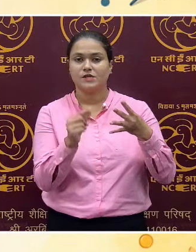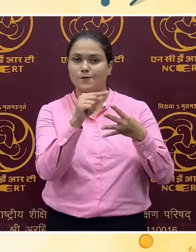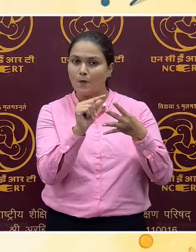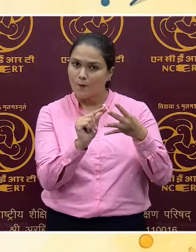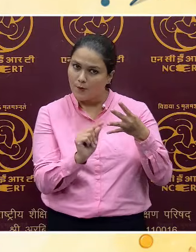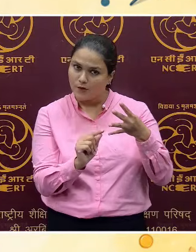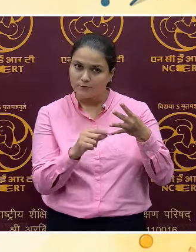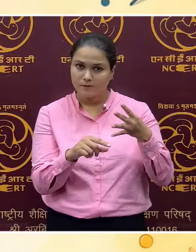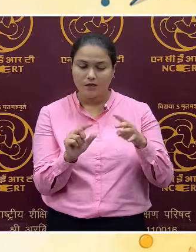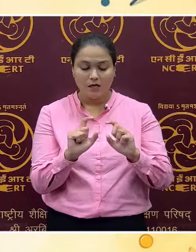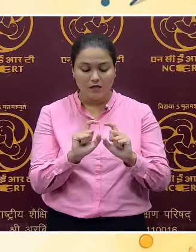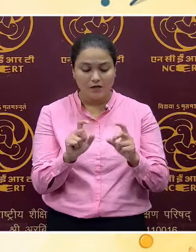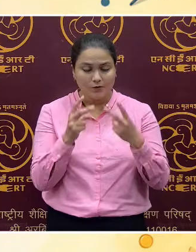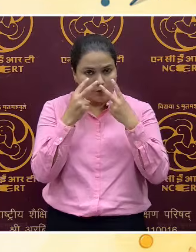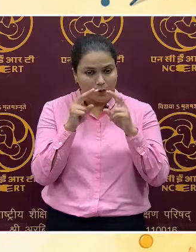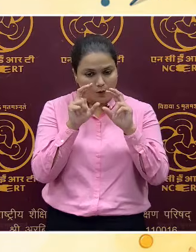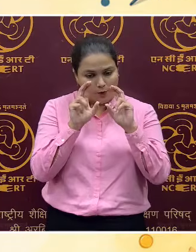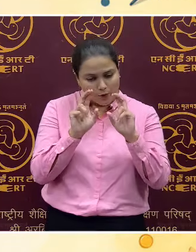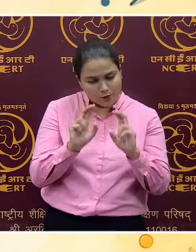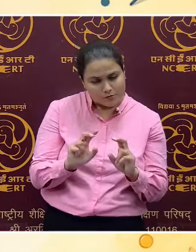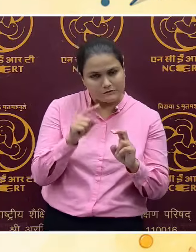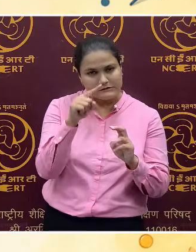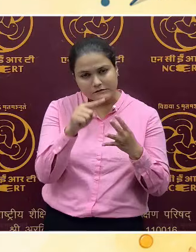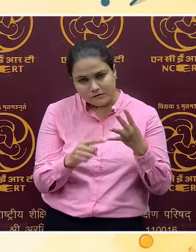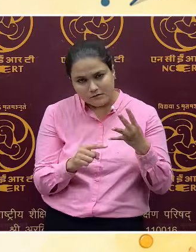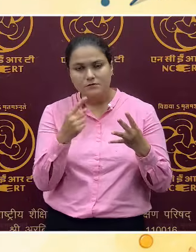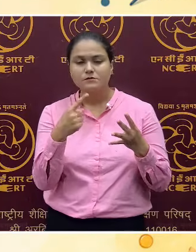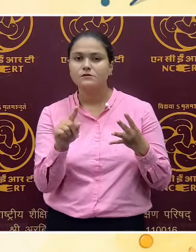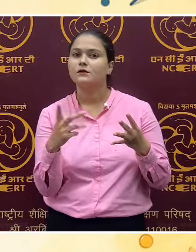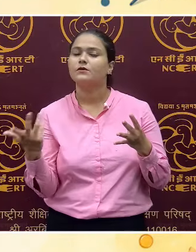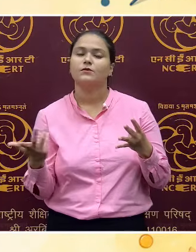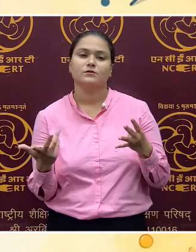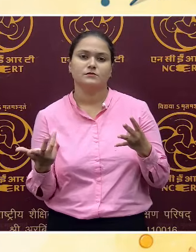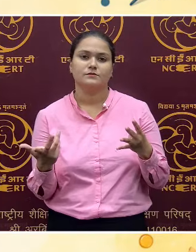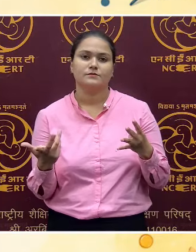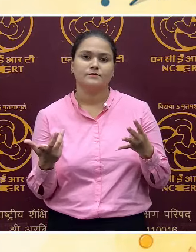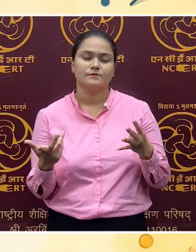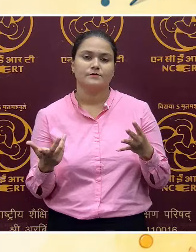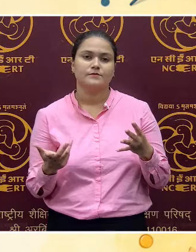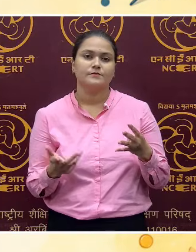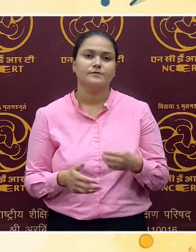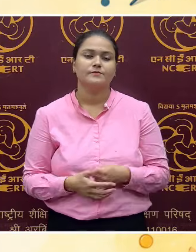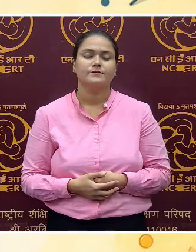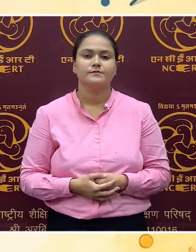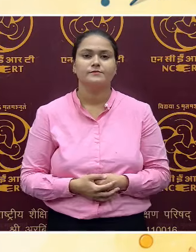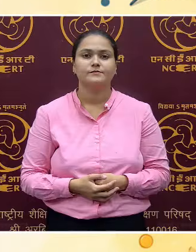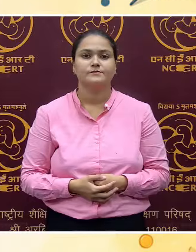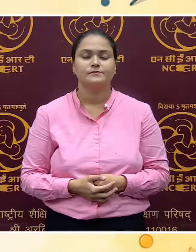cured must be endured. What can be cured must not be endured.